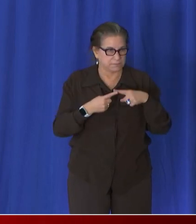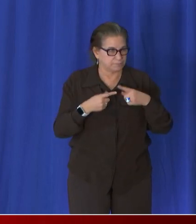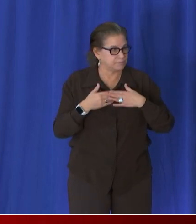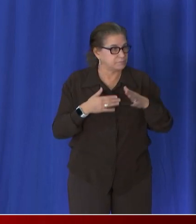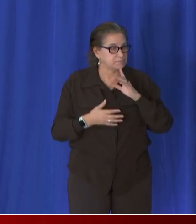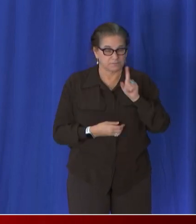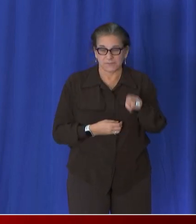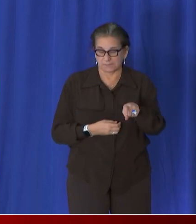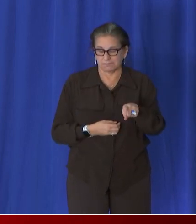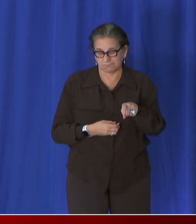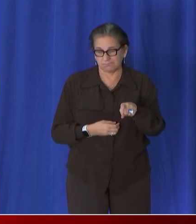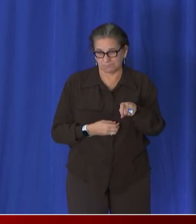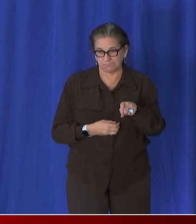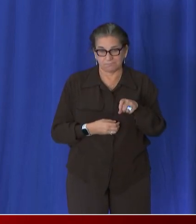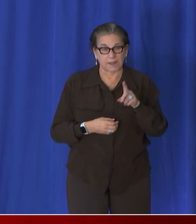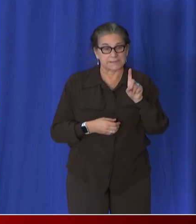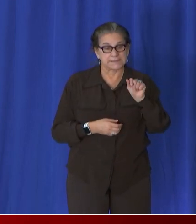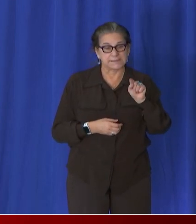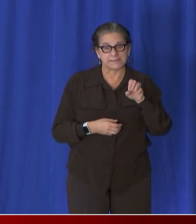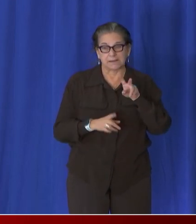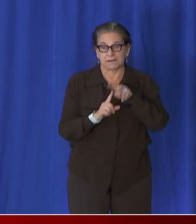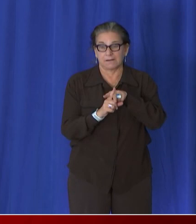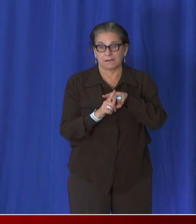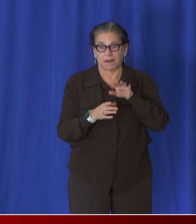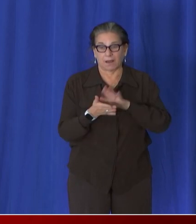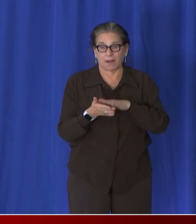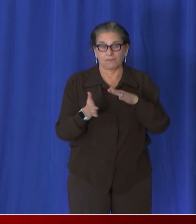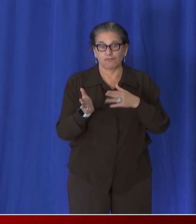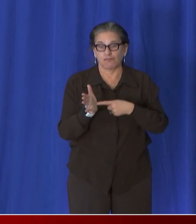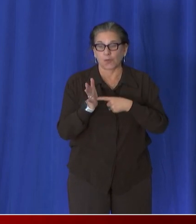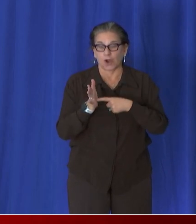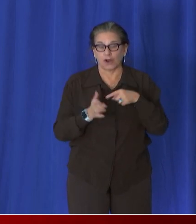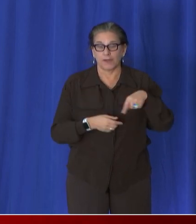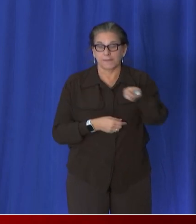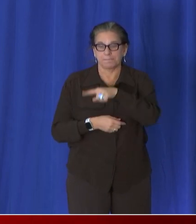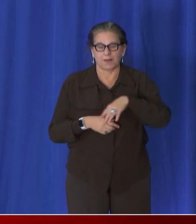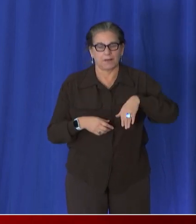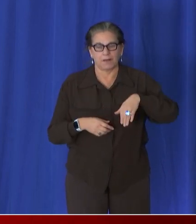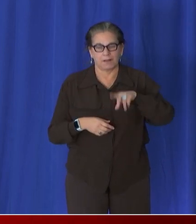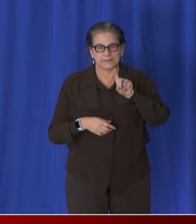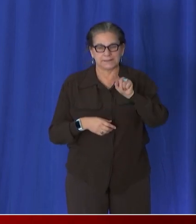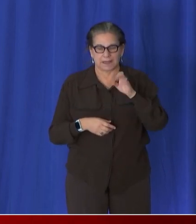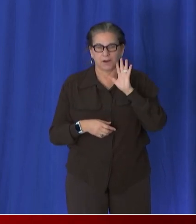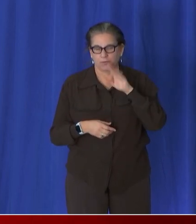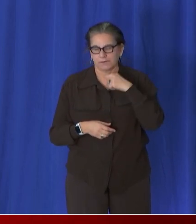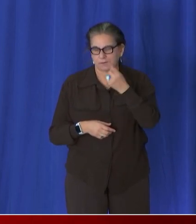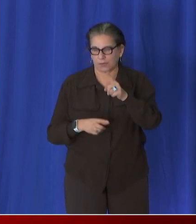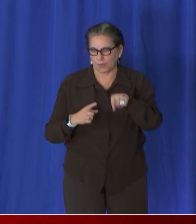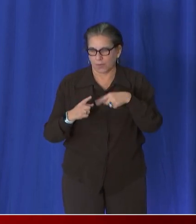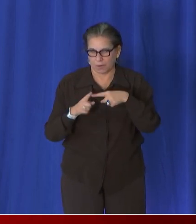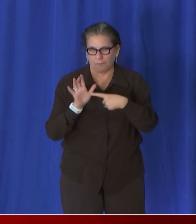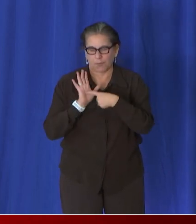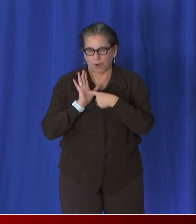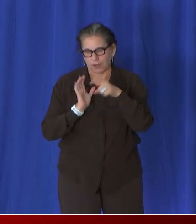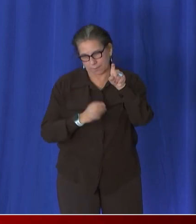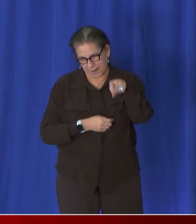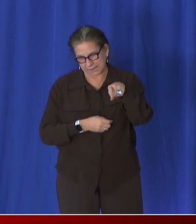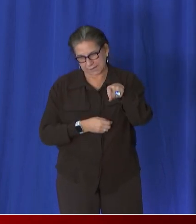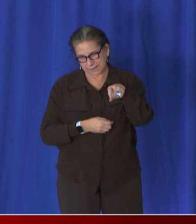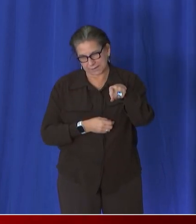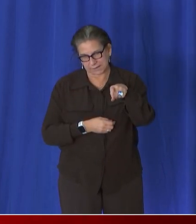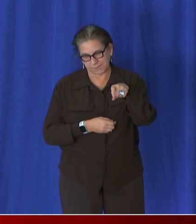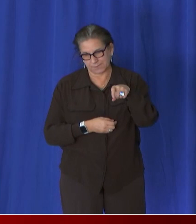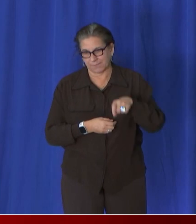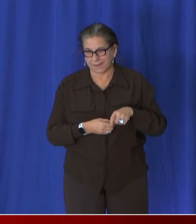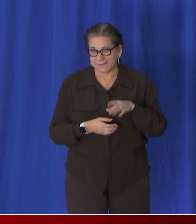vaccine to the list of vaccinations that are already required for students in daycare centers and childcare centers. We also added